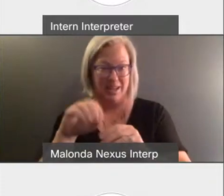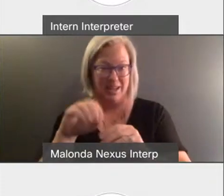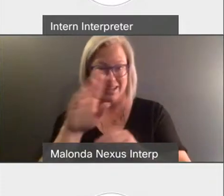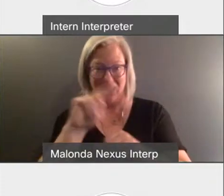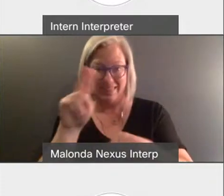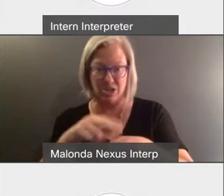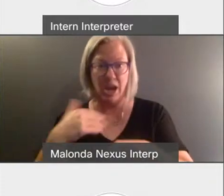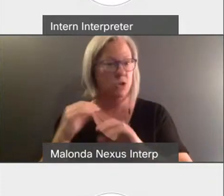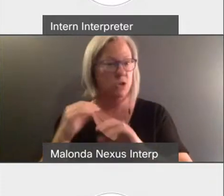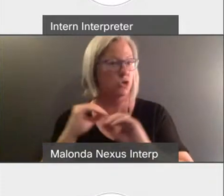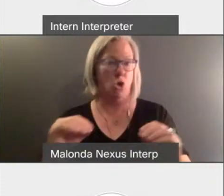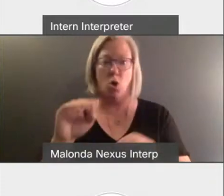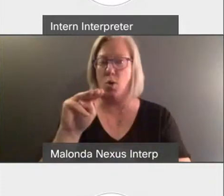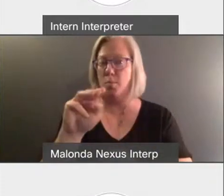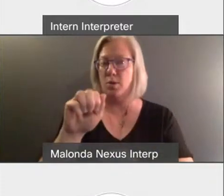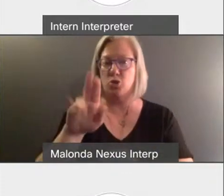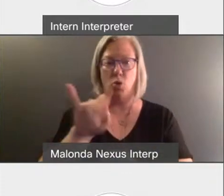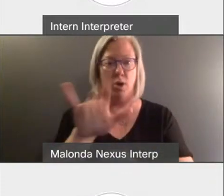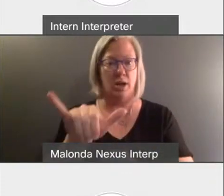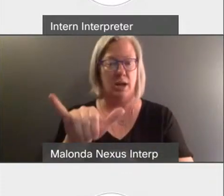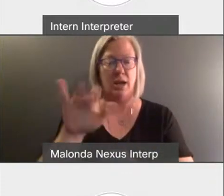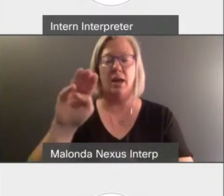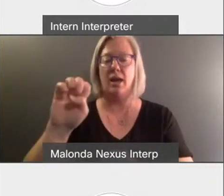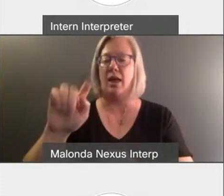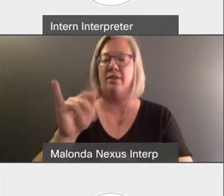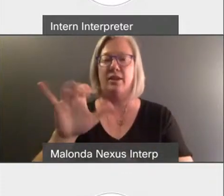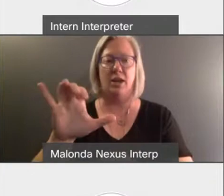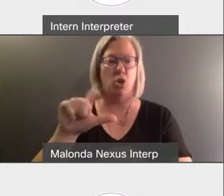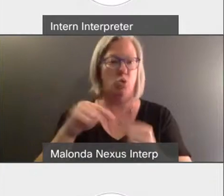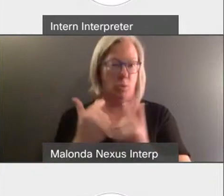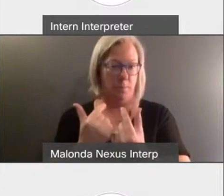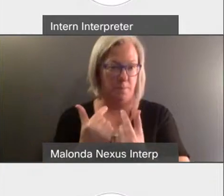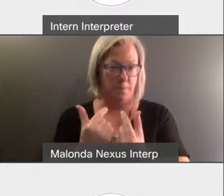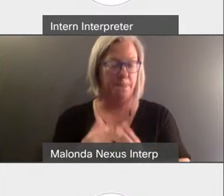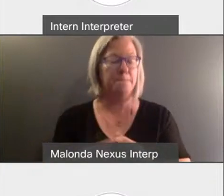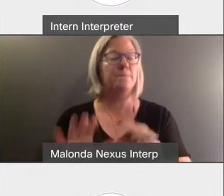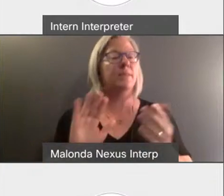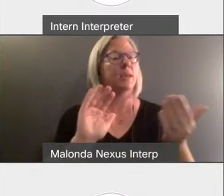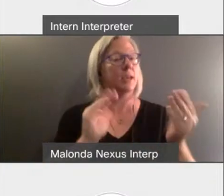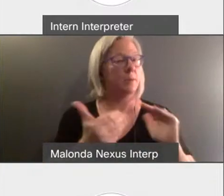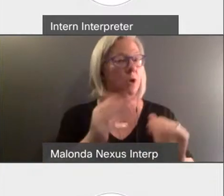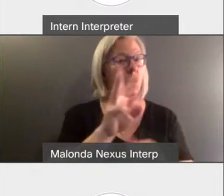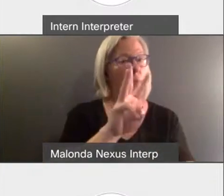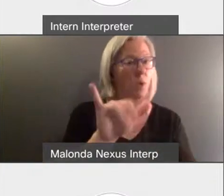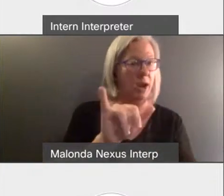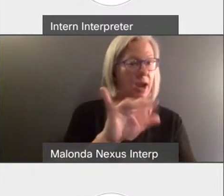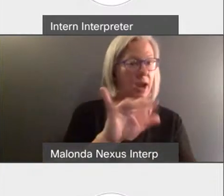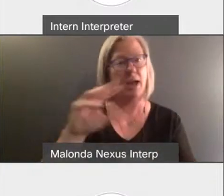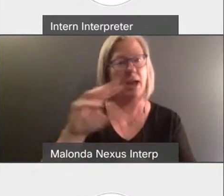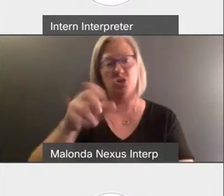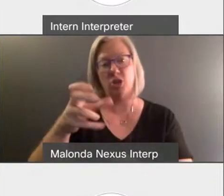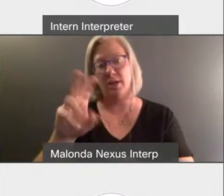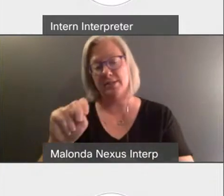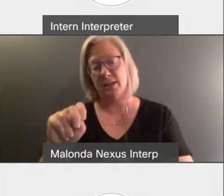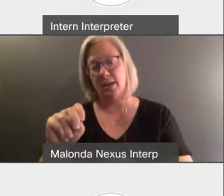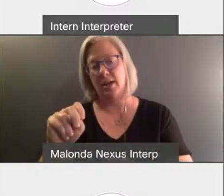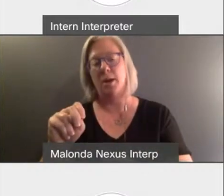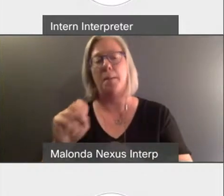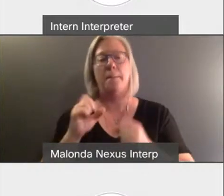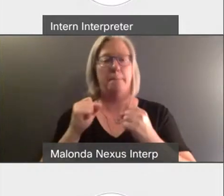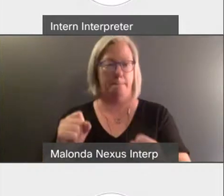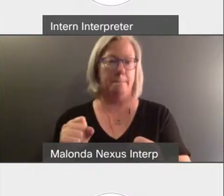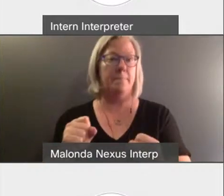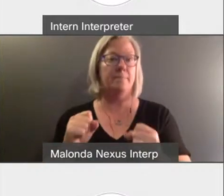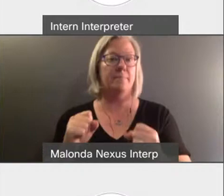majority ethnic group. In comparison, Wyandotte and Johnson are by far the most densely